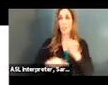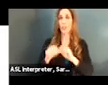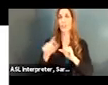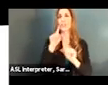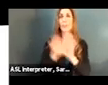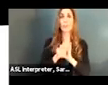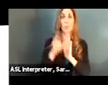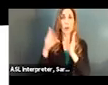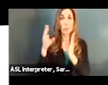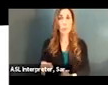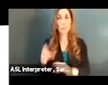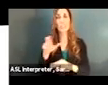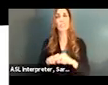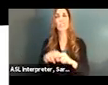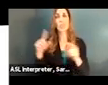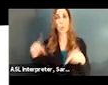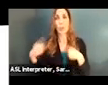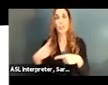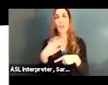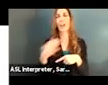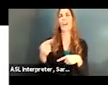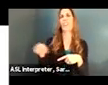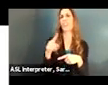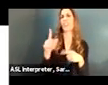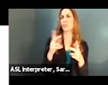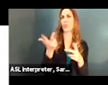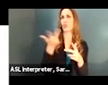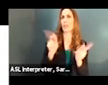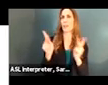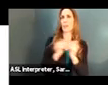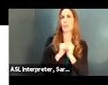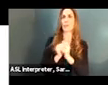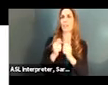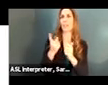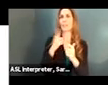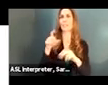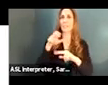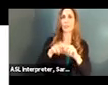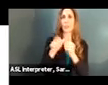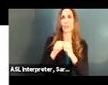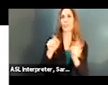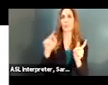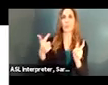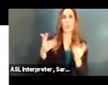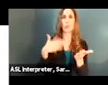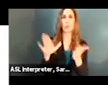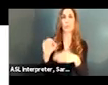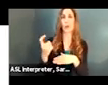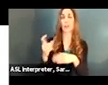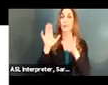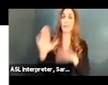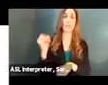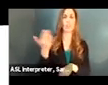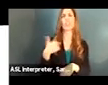sitting in a wheelchair, and then there's 3 other people all together that are playing with the Skoog Music Box. And they've really done a great job. I'll put the link in the